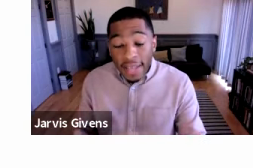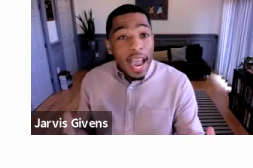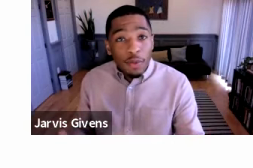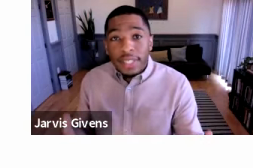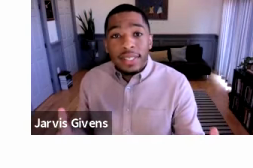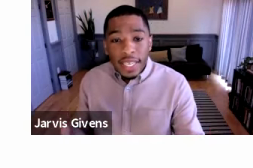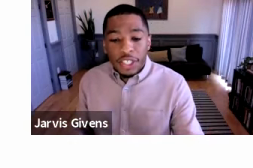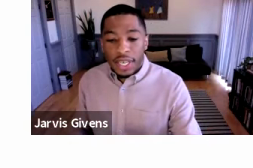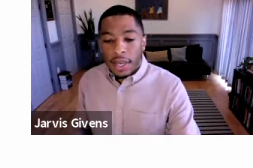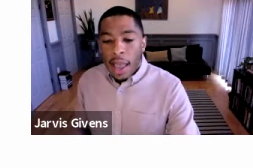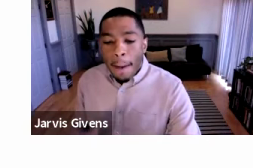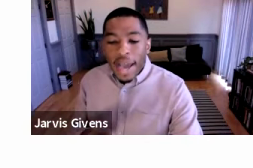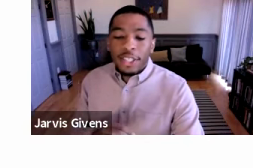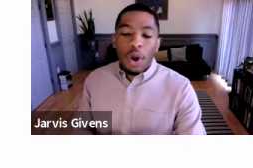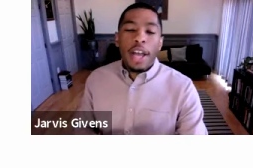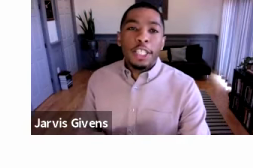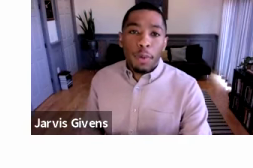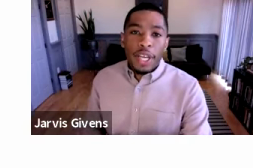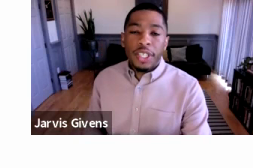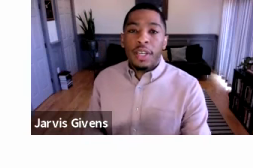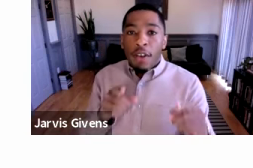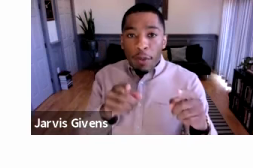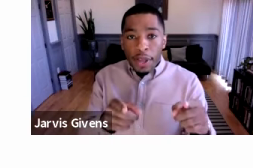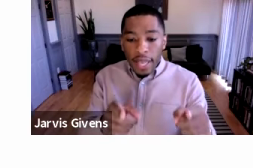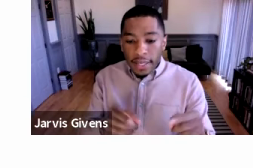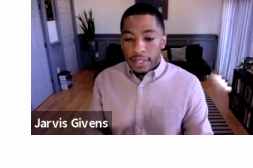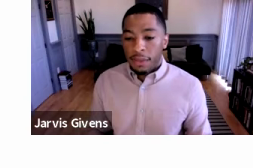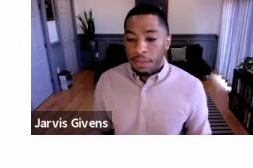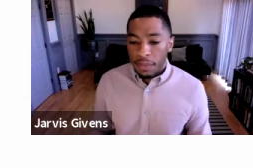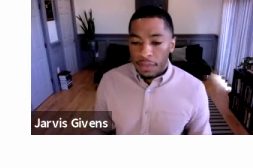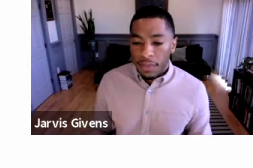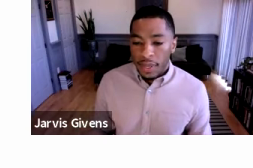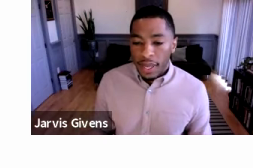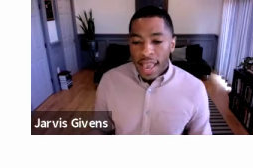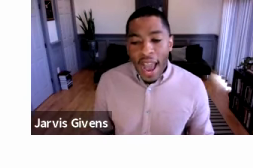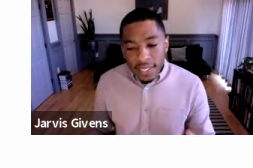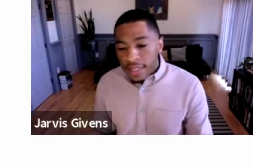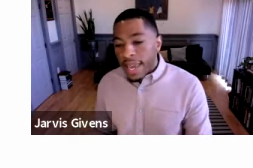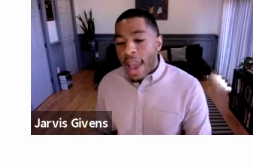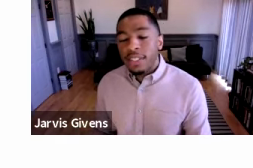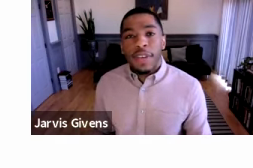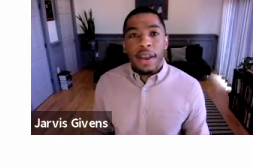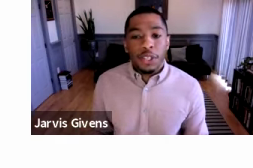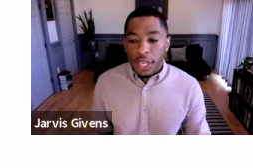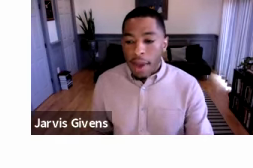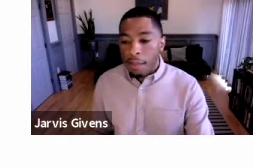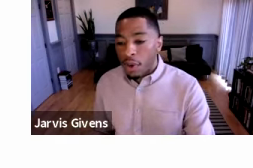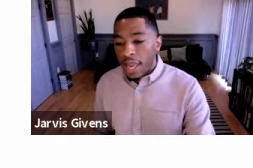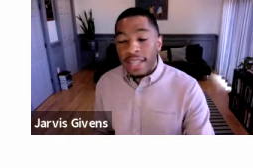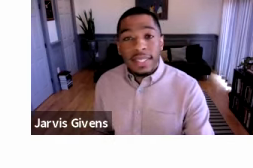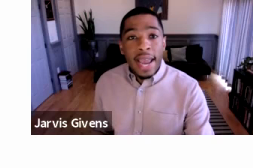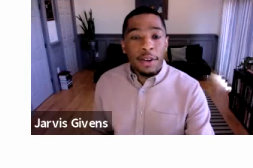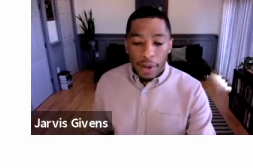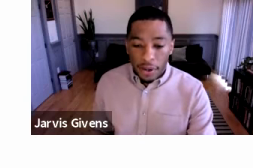as anti-racist teaching, might draw inspiration from their legacy. I see the cast of characters in my